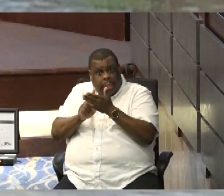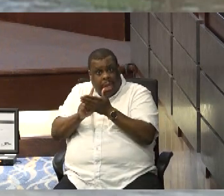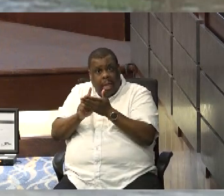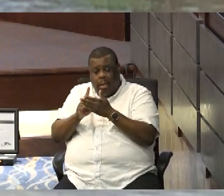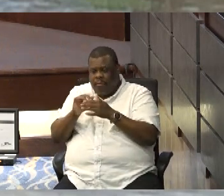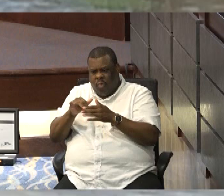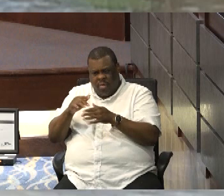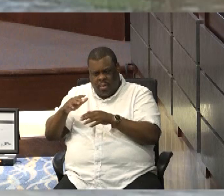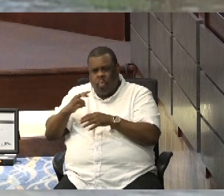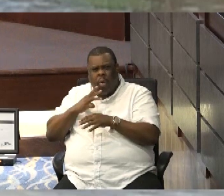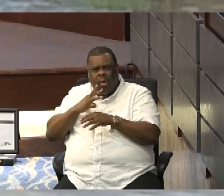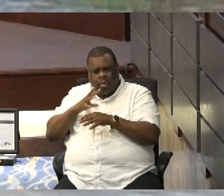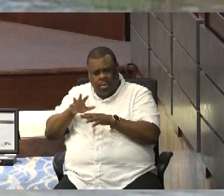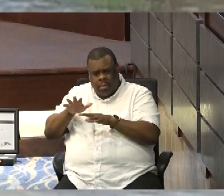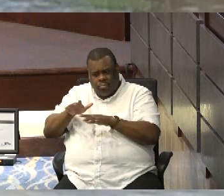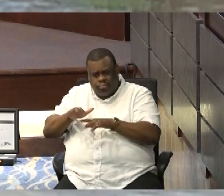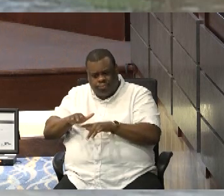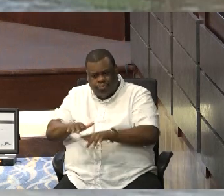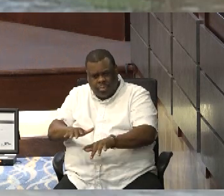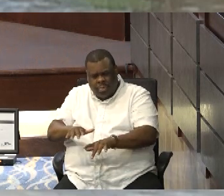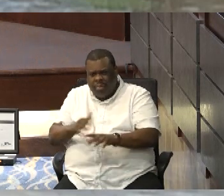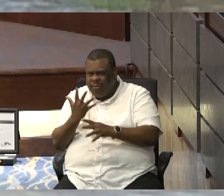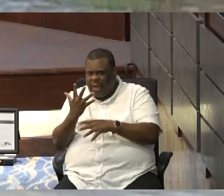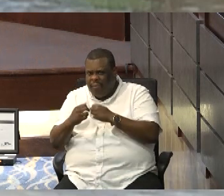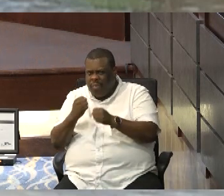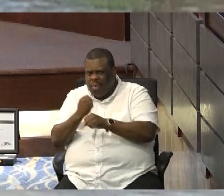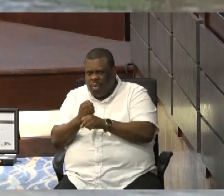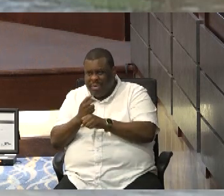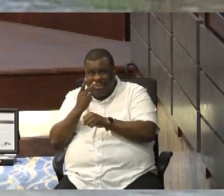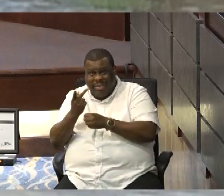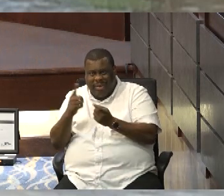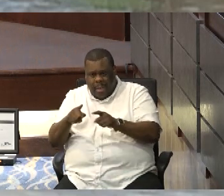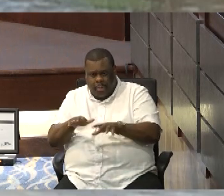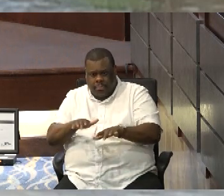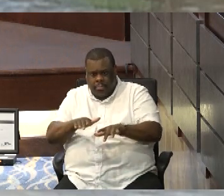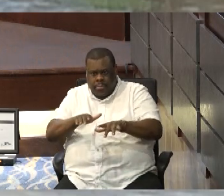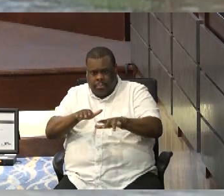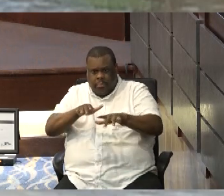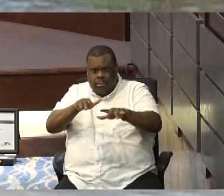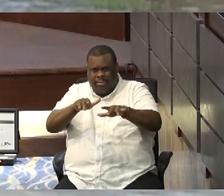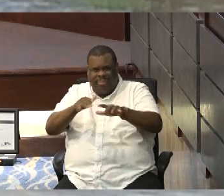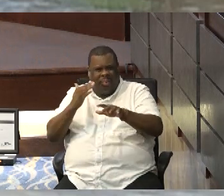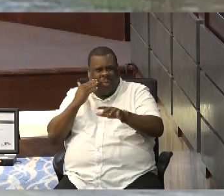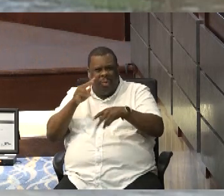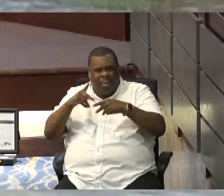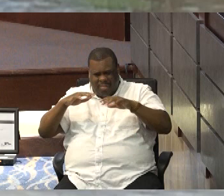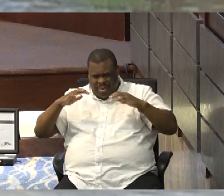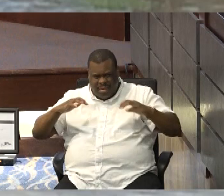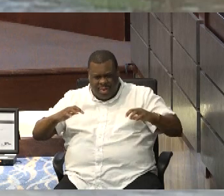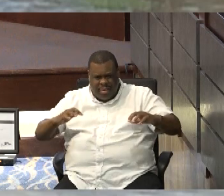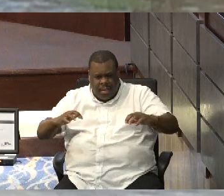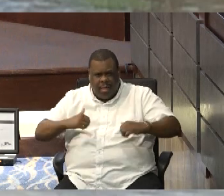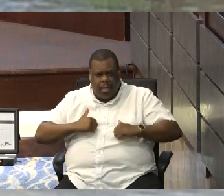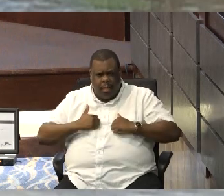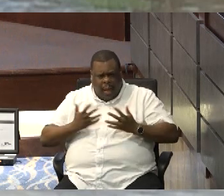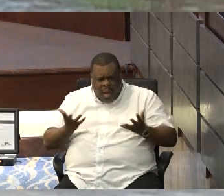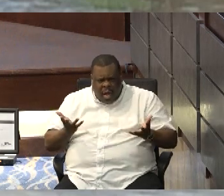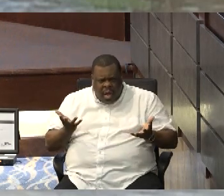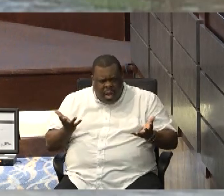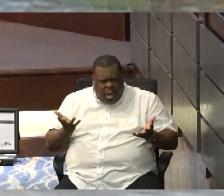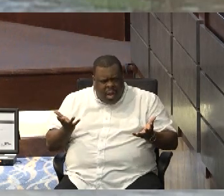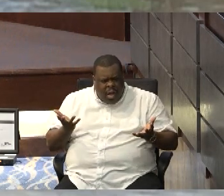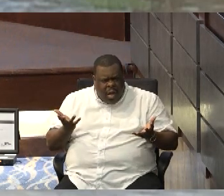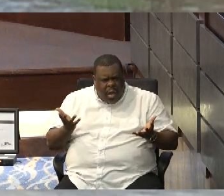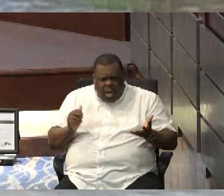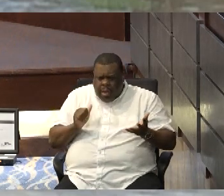design. So that's what happens in that subdivision. I'm sure the people who bought those houses had no expectation